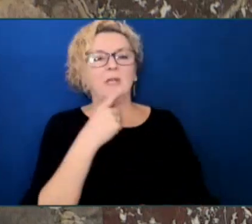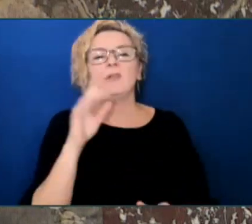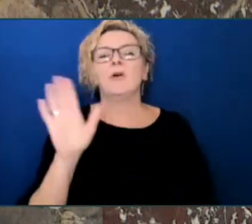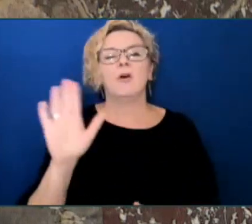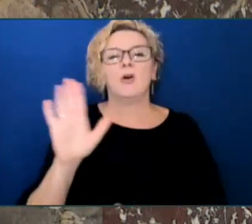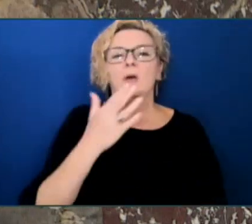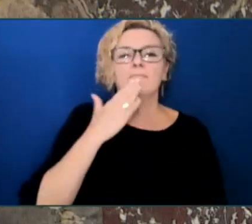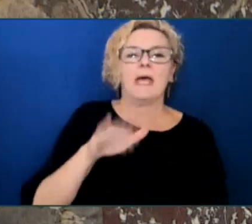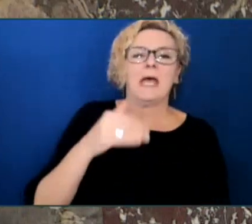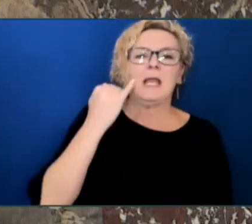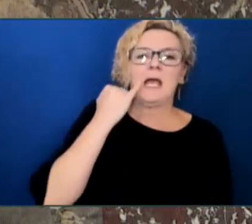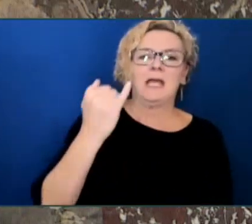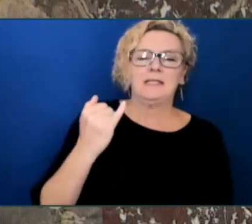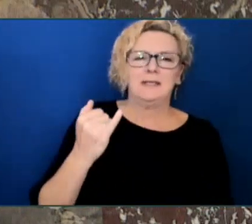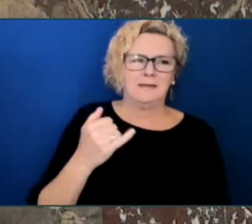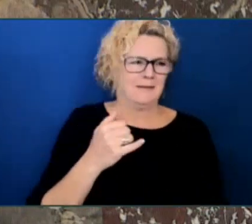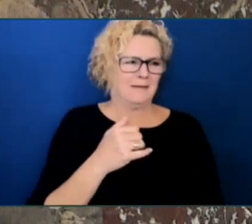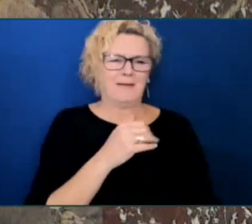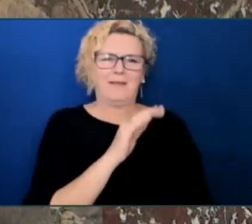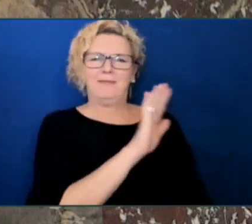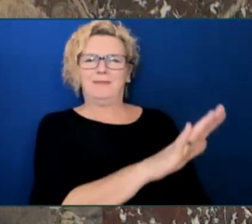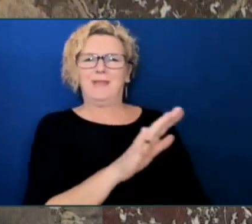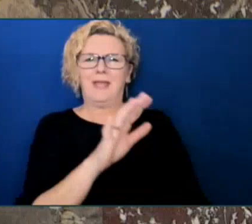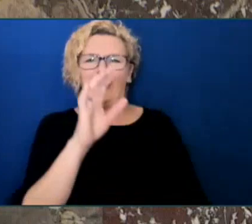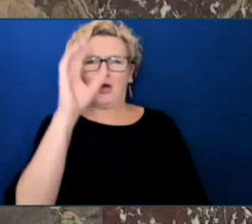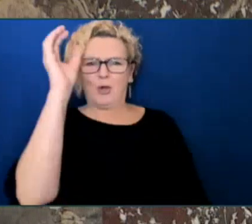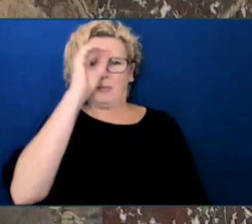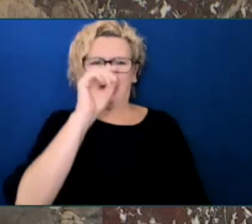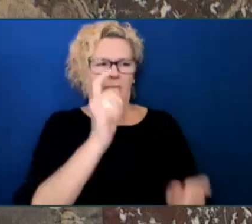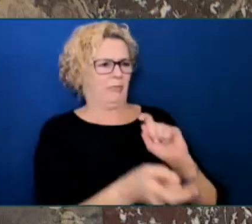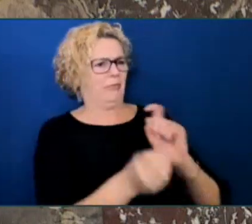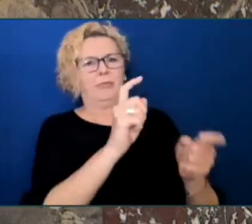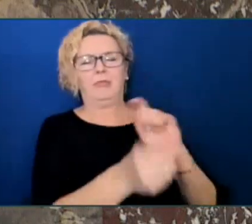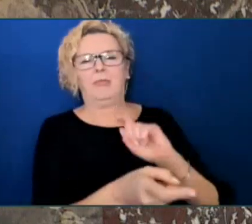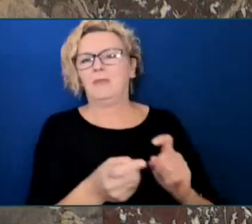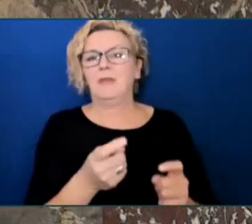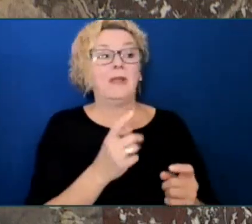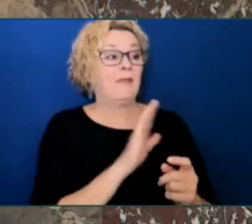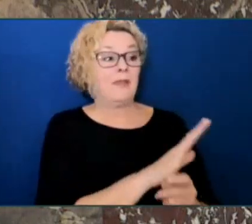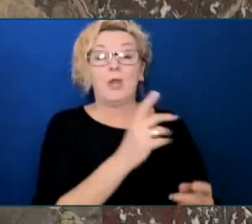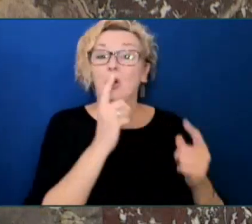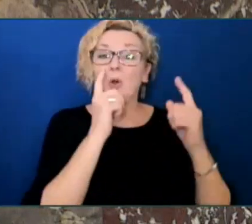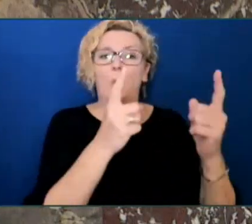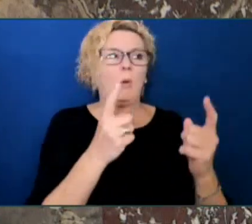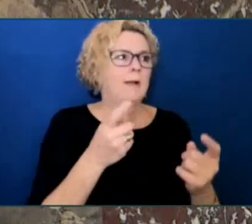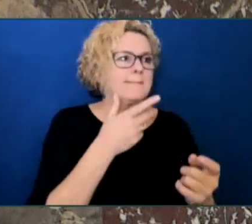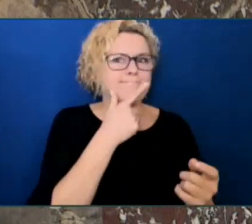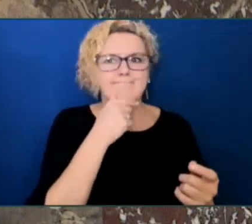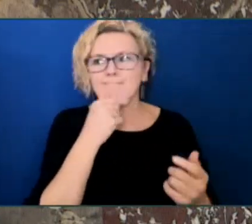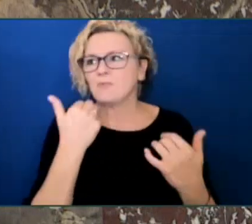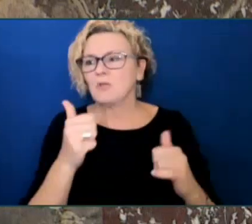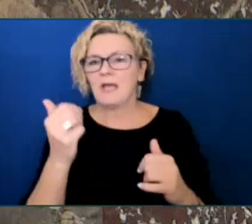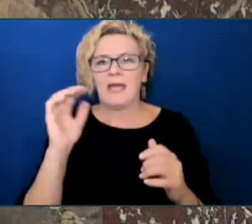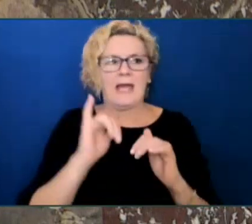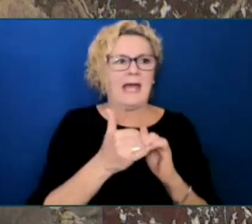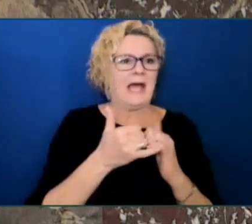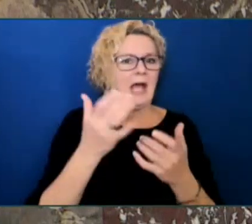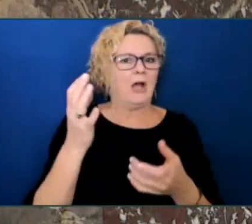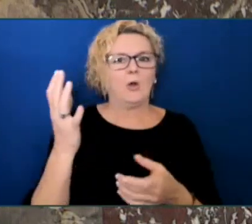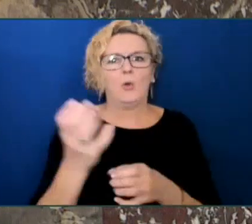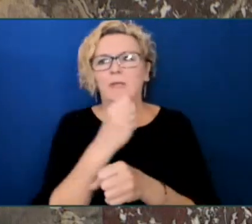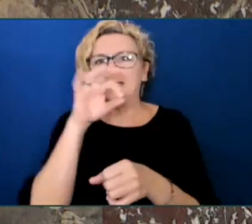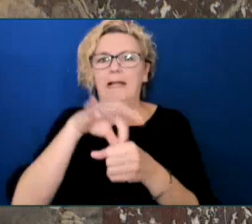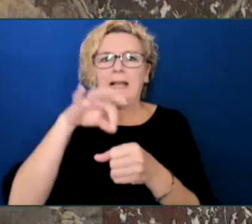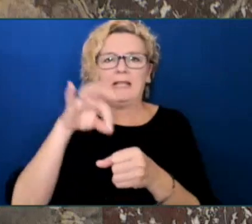They will say anything to get elected. They are in a position of desperation. But I can't let them make up their own facts, Honourable